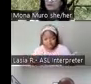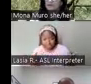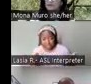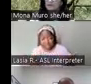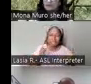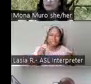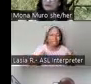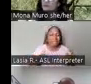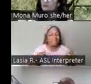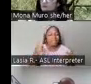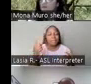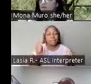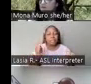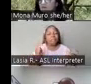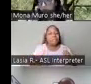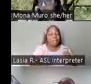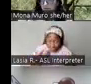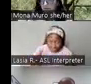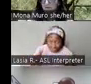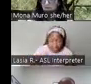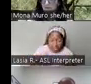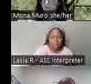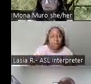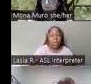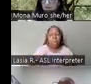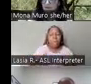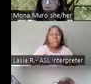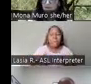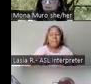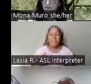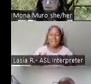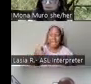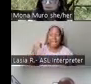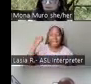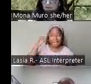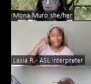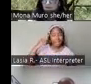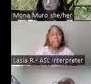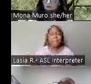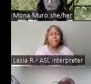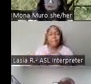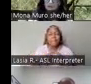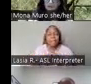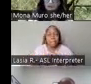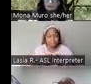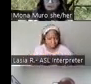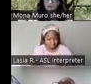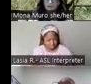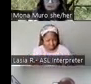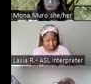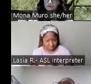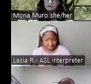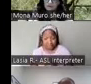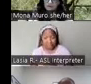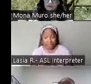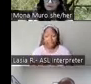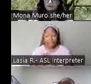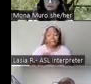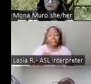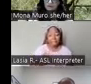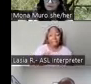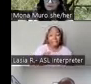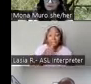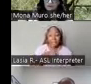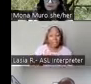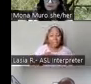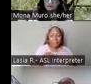how to make it? Yes, so actually on my group, we also share how for my organization, for example, everything that